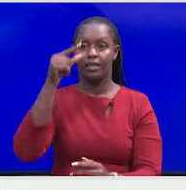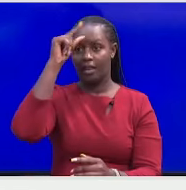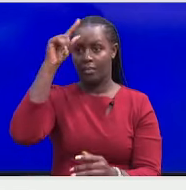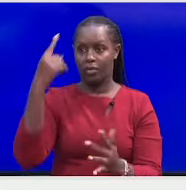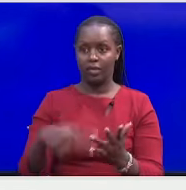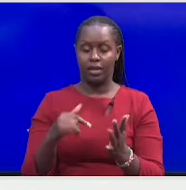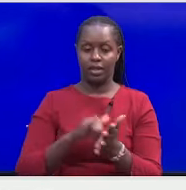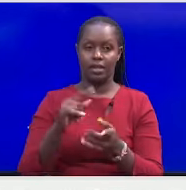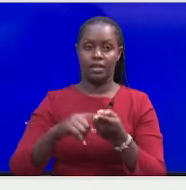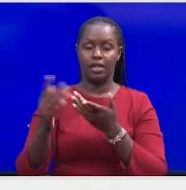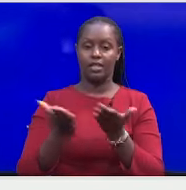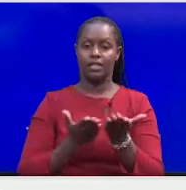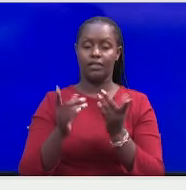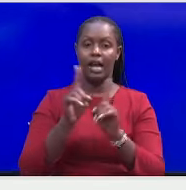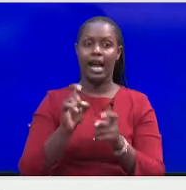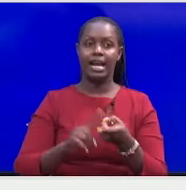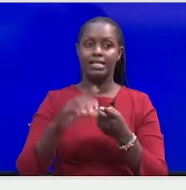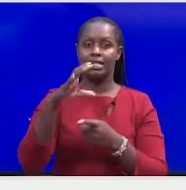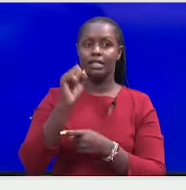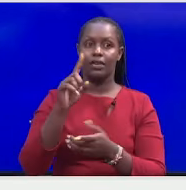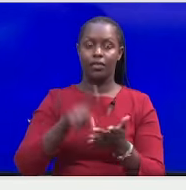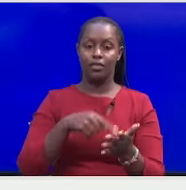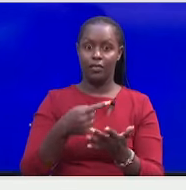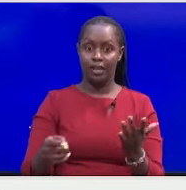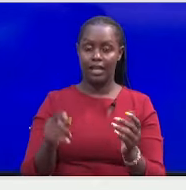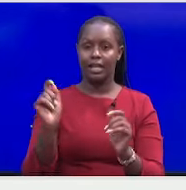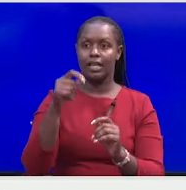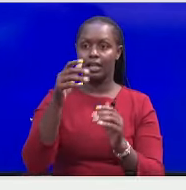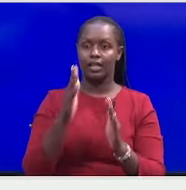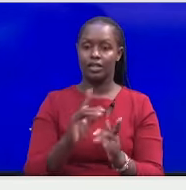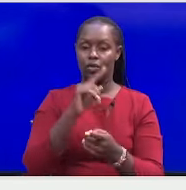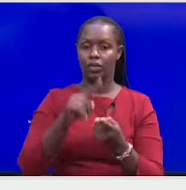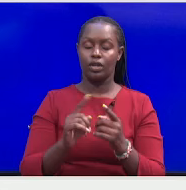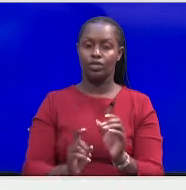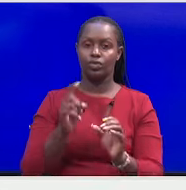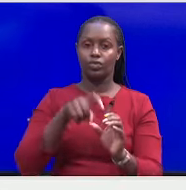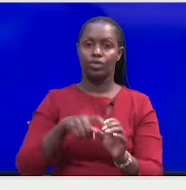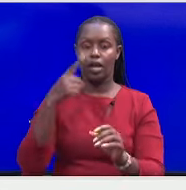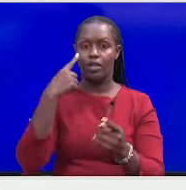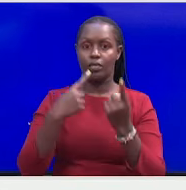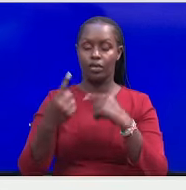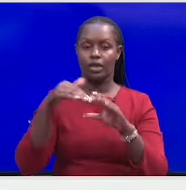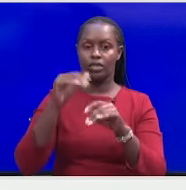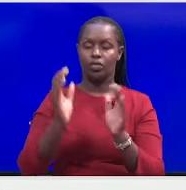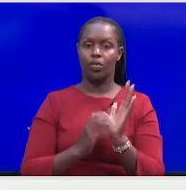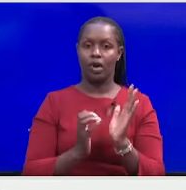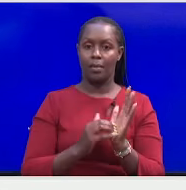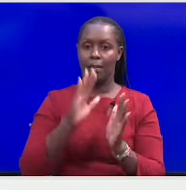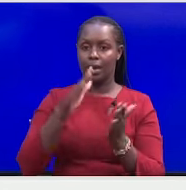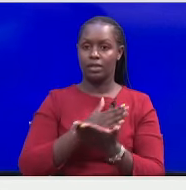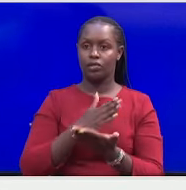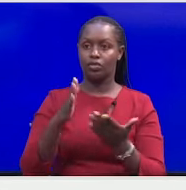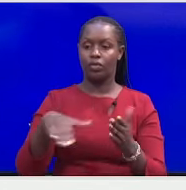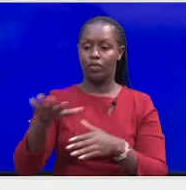served as CS of failing Kenyans. Well, Kuria joined mourners in a funeral in Ukambani, also graced by a section of area leaders